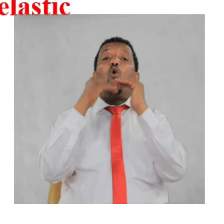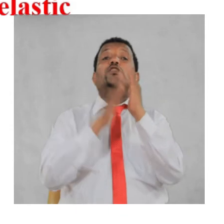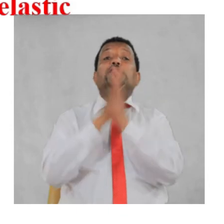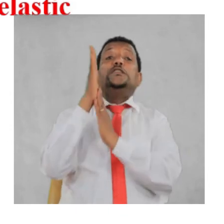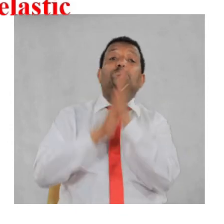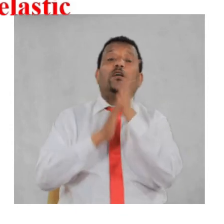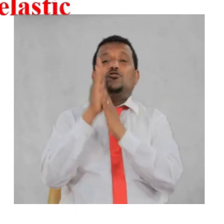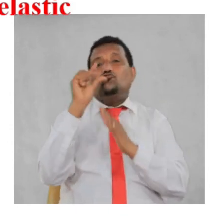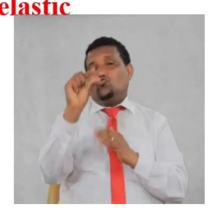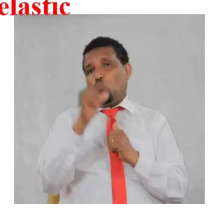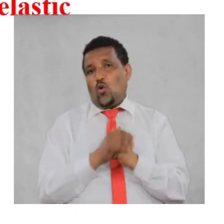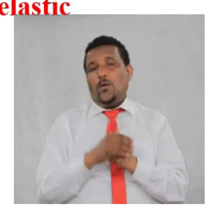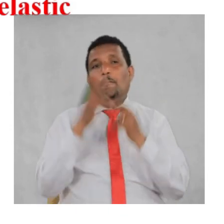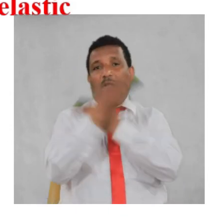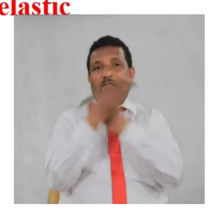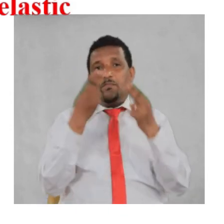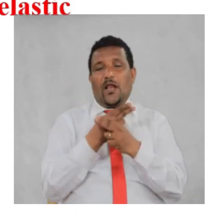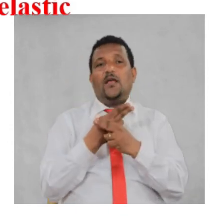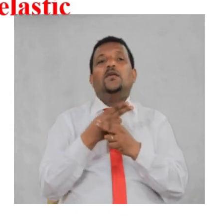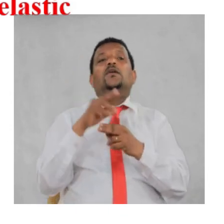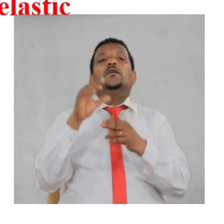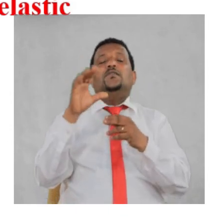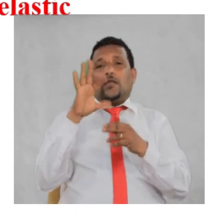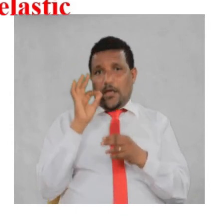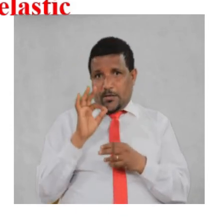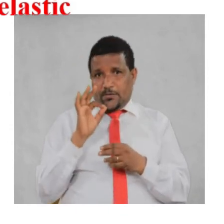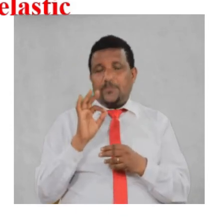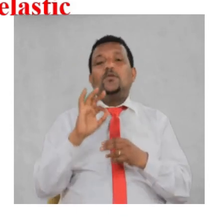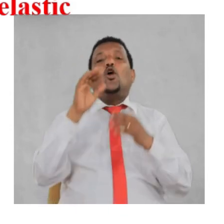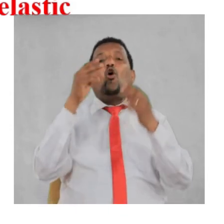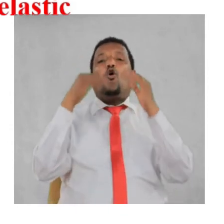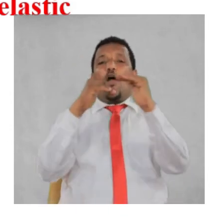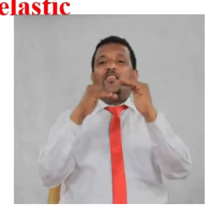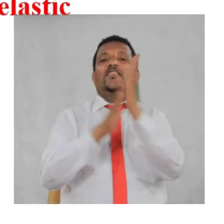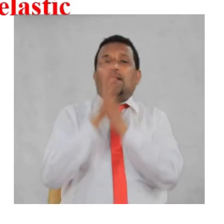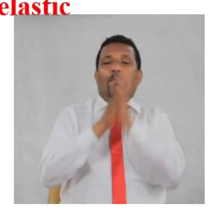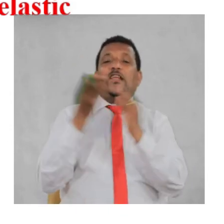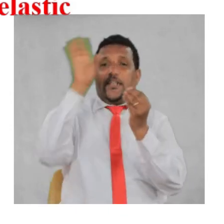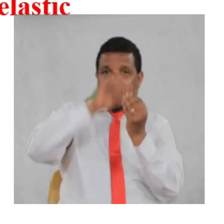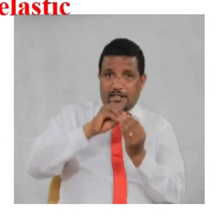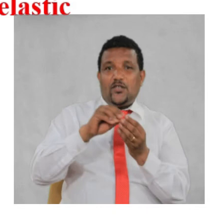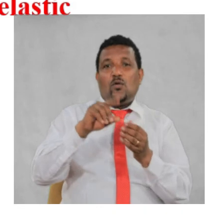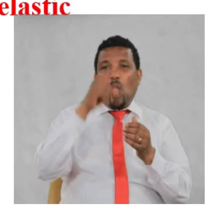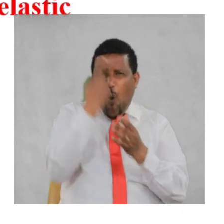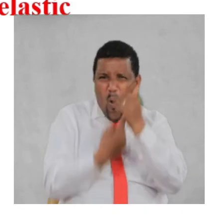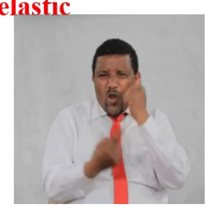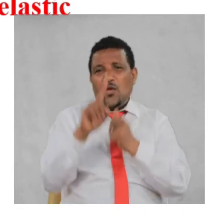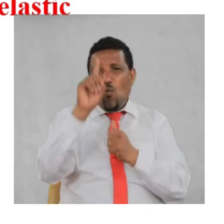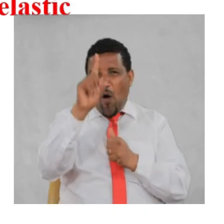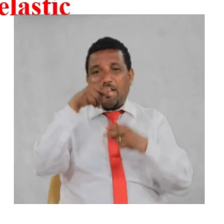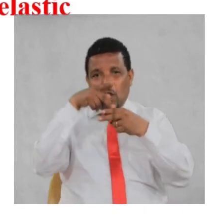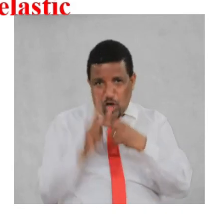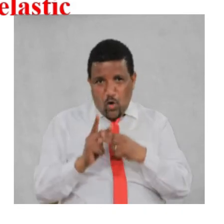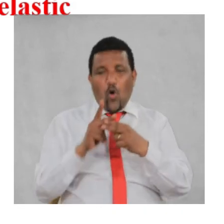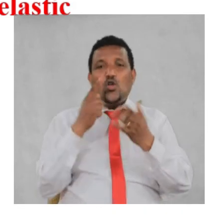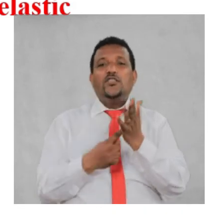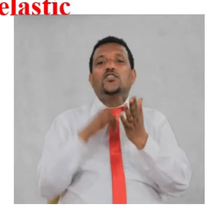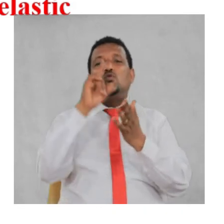is too small. Multiplied by, let's take the quantity demanded increase by only 1 kilogram, and this